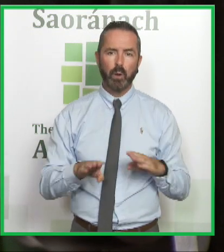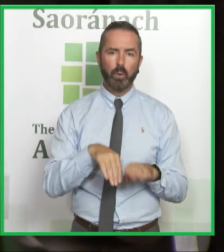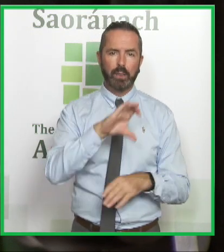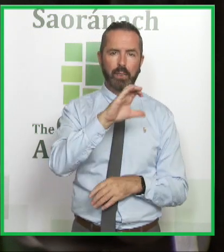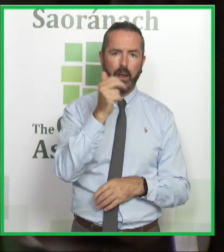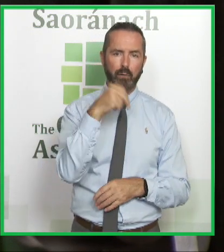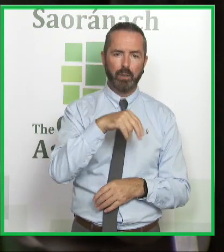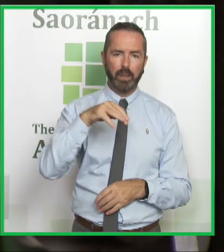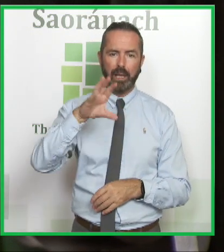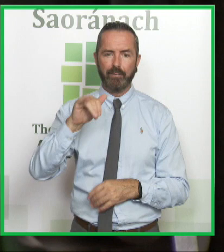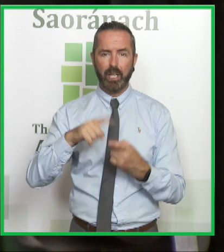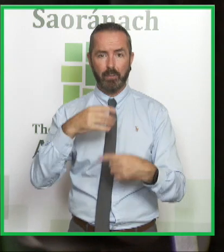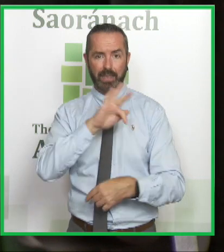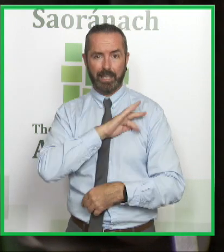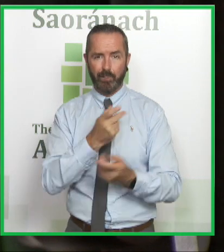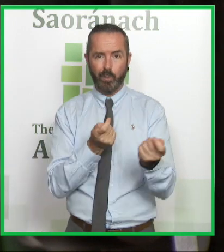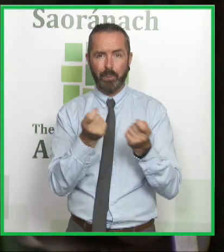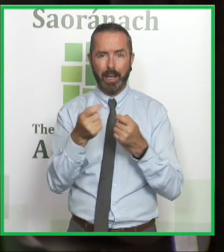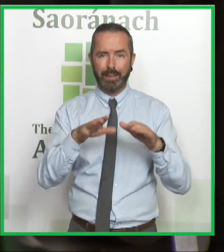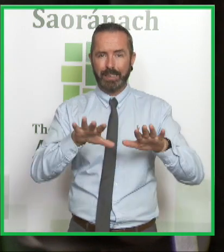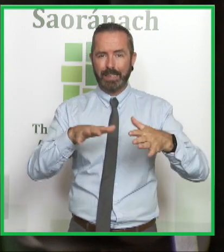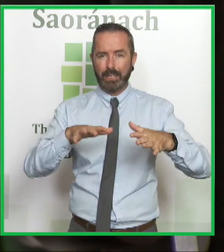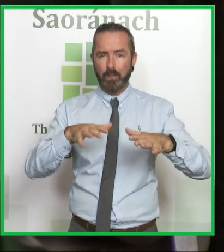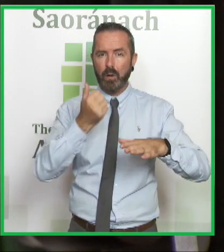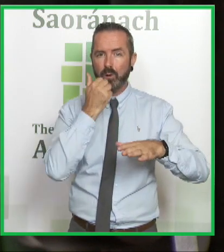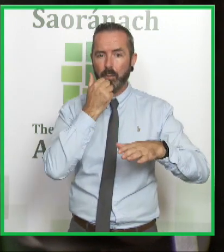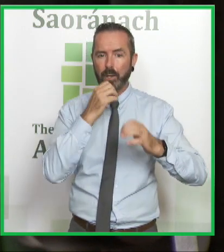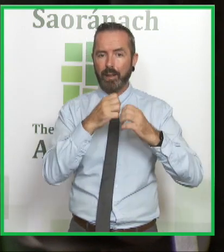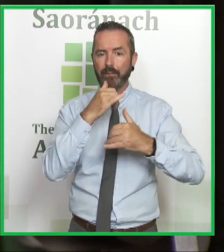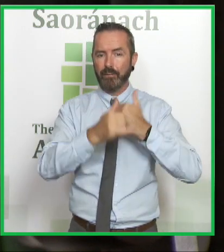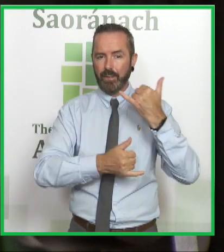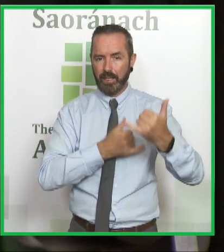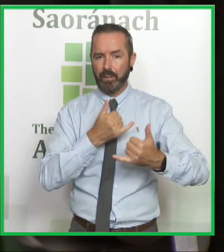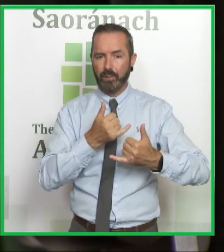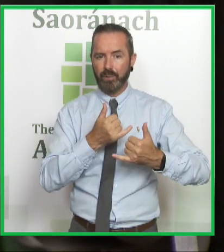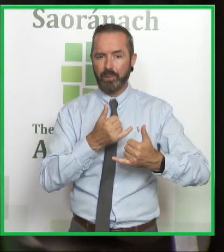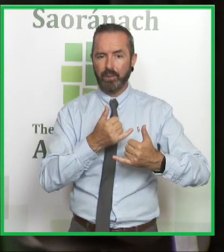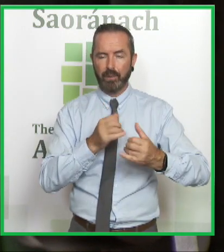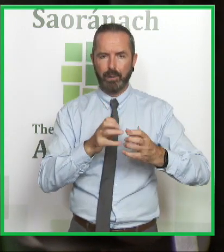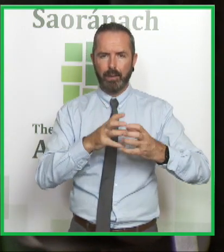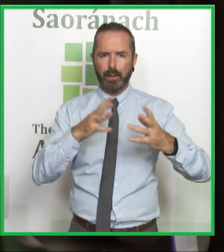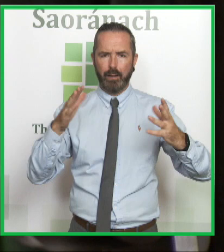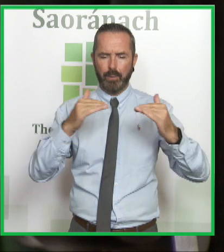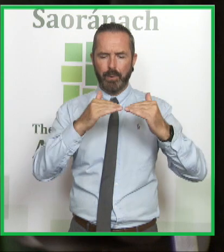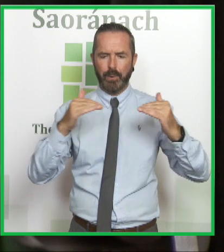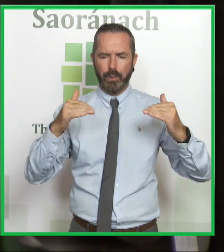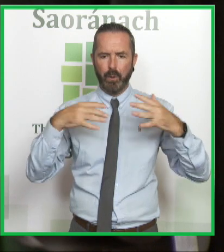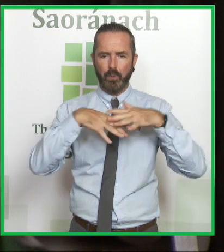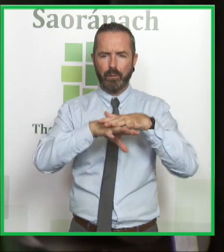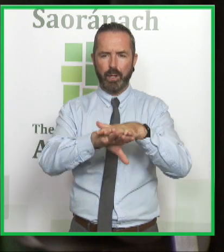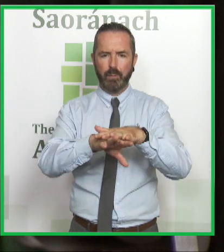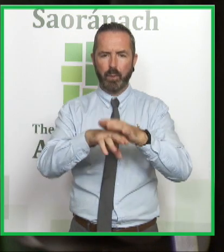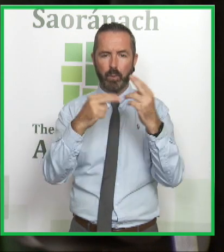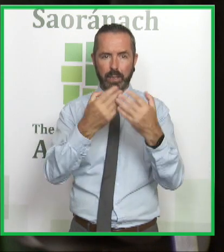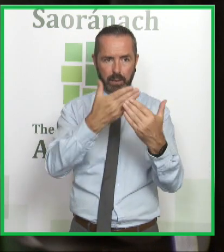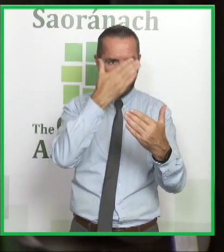and what I have, we manage a similar number of people in a given year. There is a large level of overlap, and we have much to